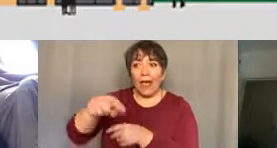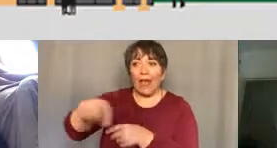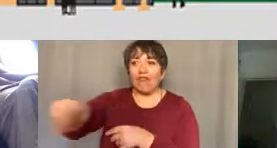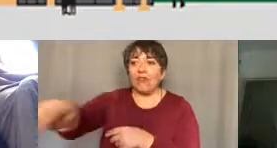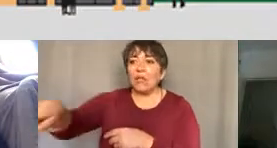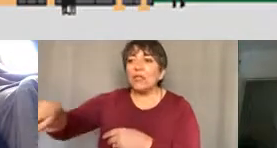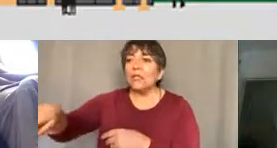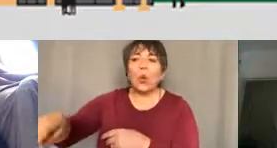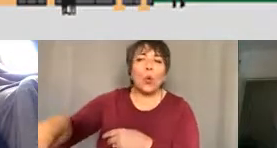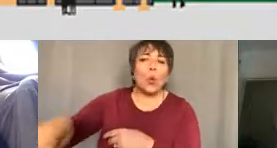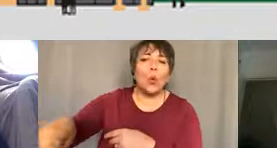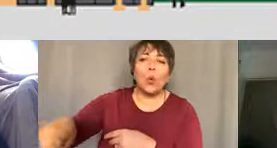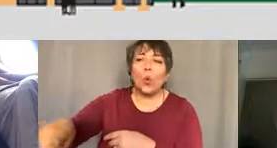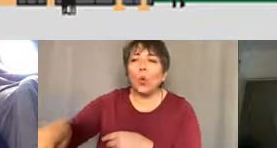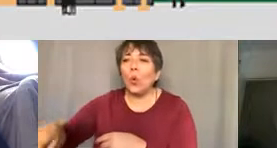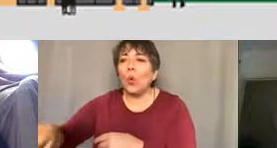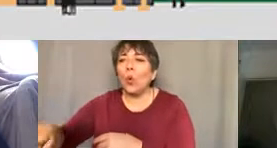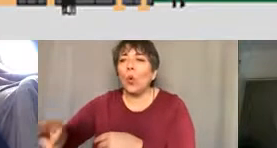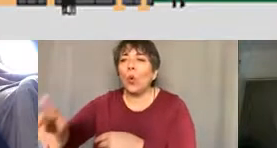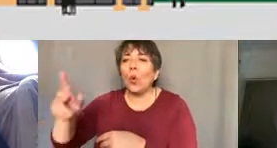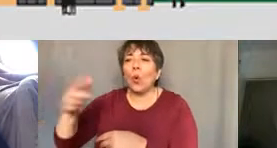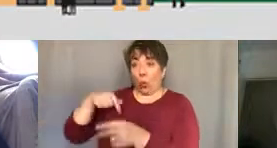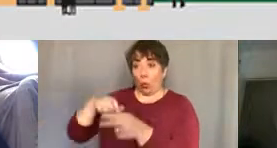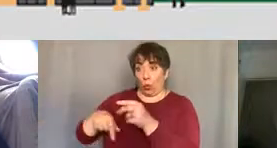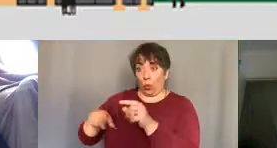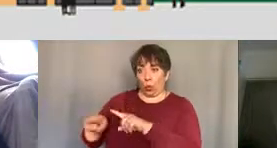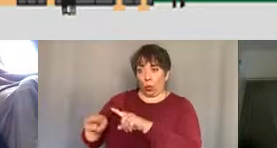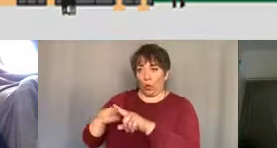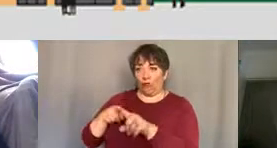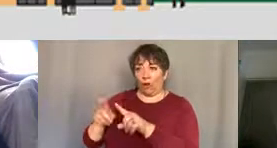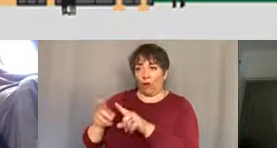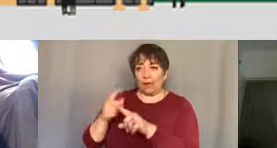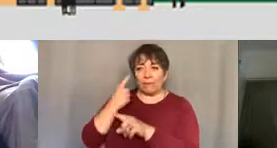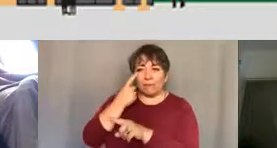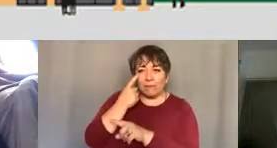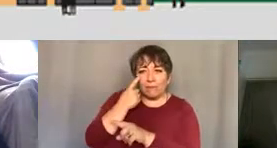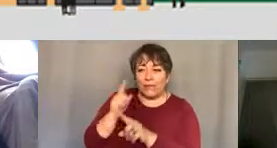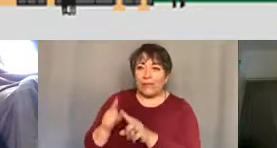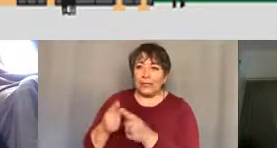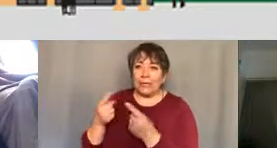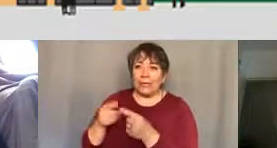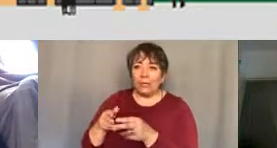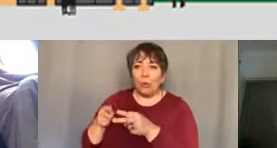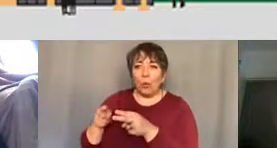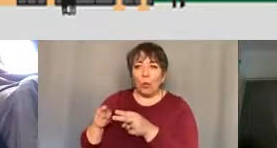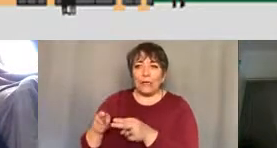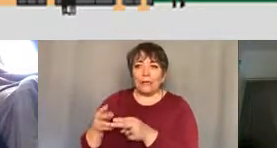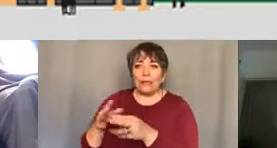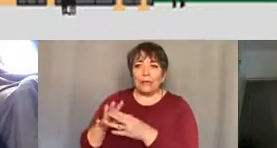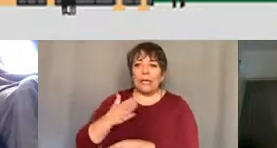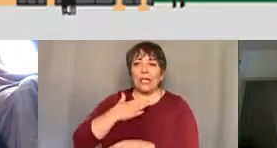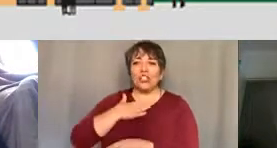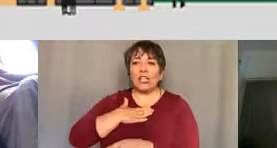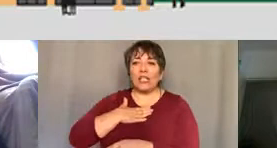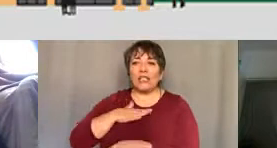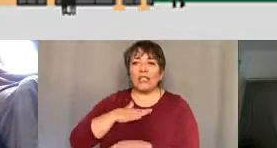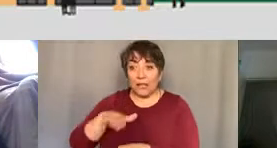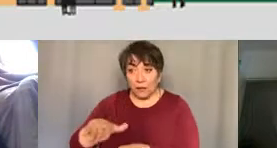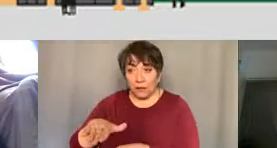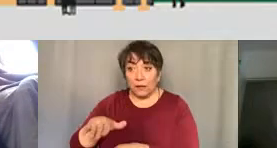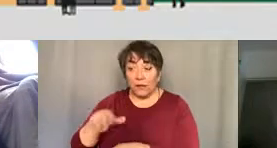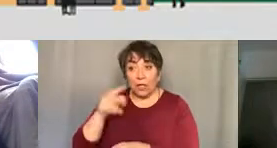to try and reduce waste and see what would work locally for us. So in Chesterfield, we did some work based on work that had happened in